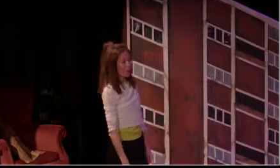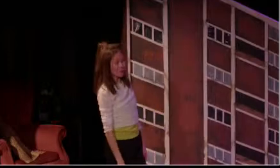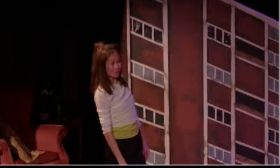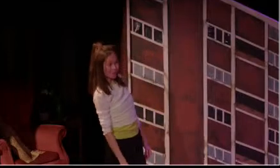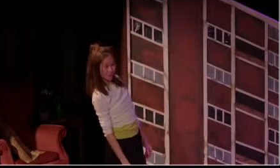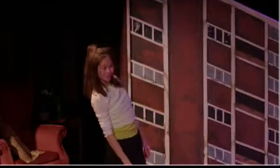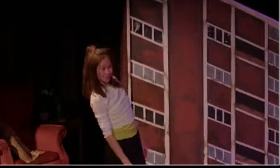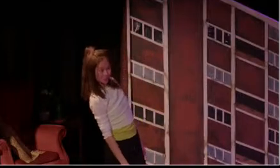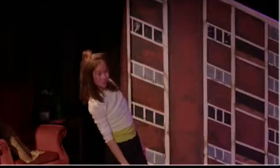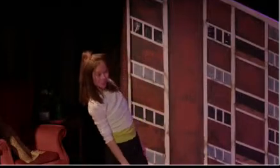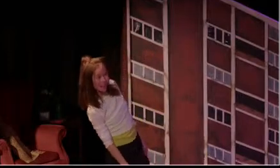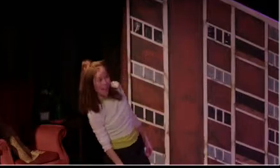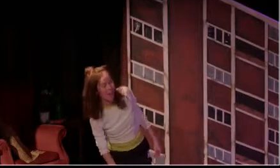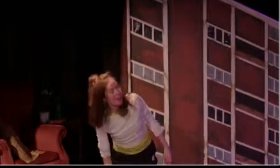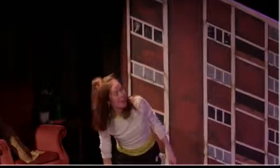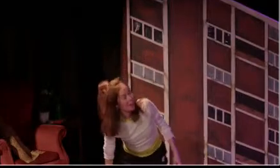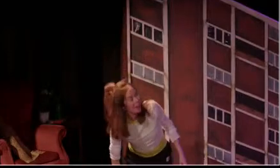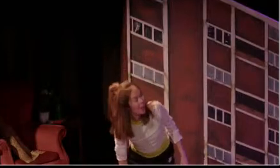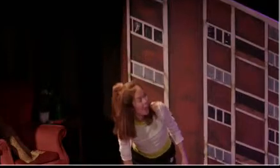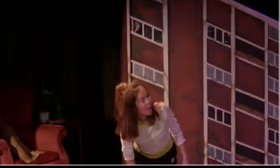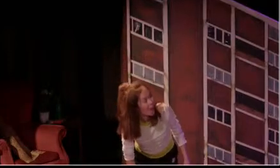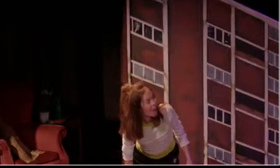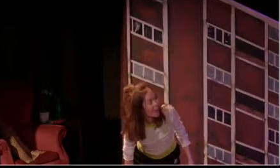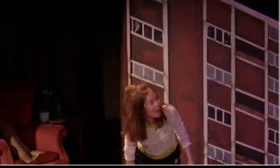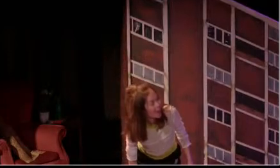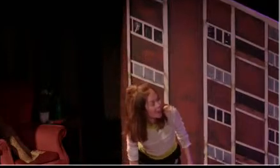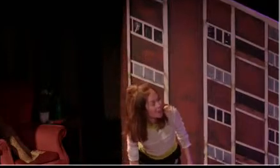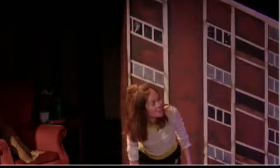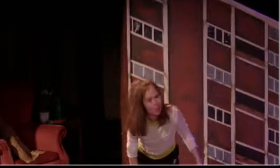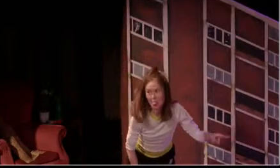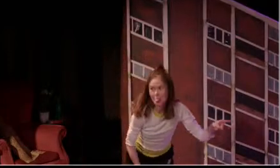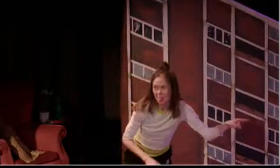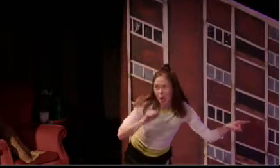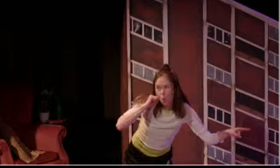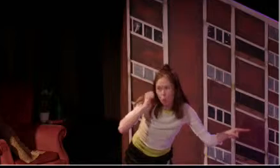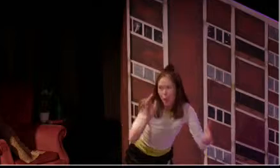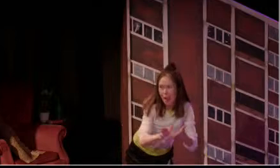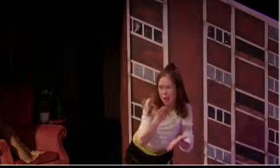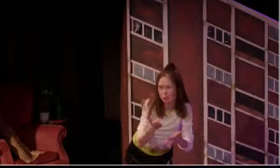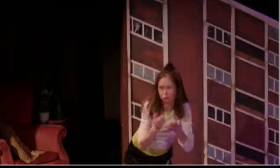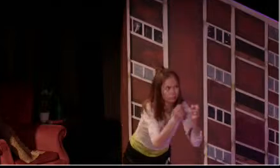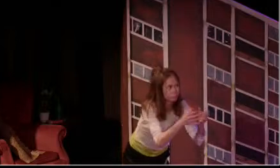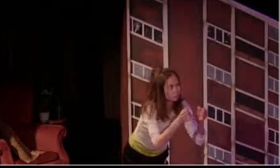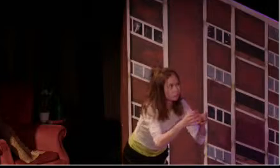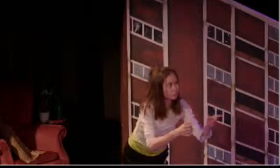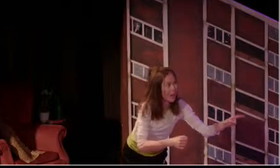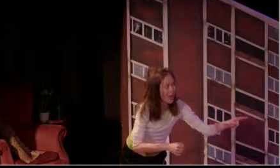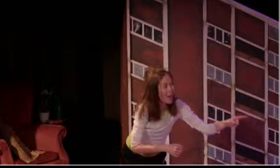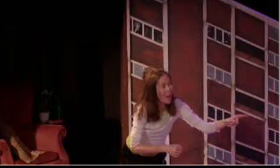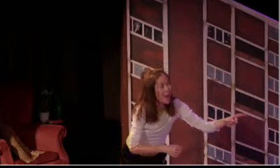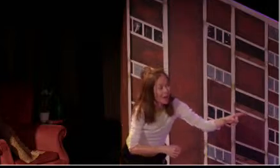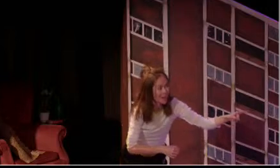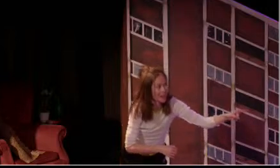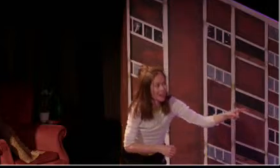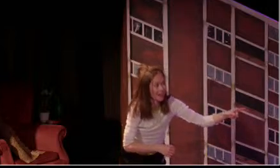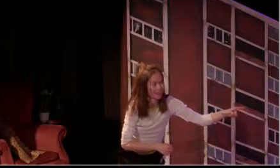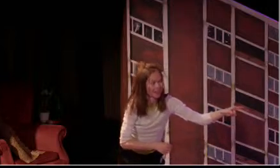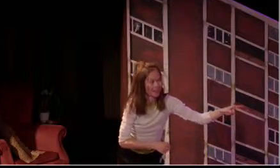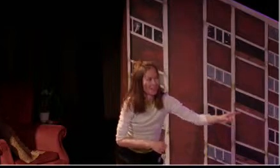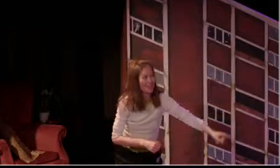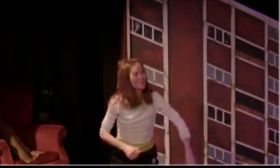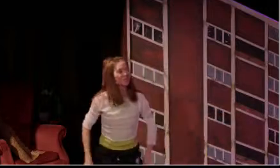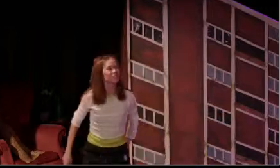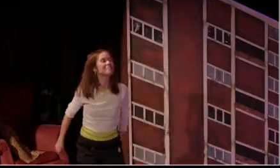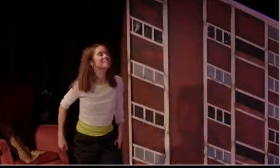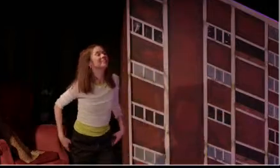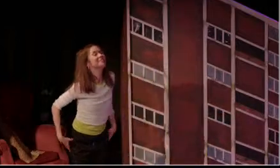who wear the wreaths of virgins, but who feel the bloom of womanhood. Oh,